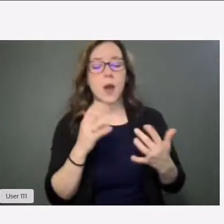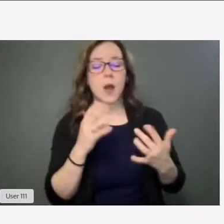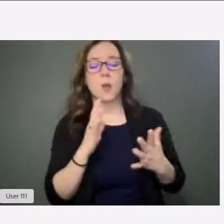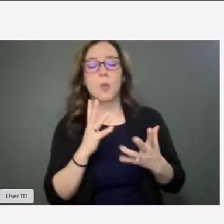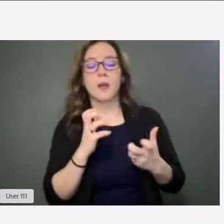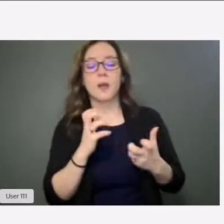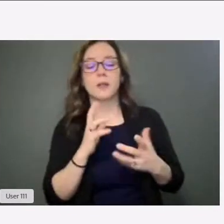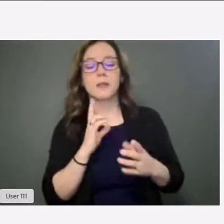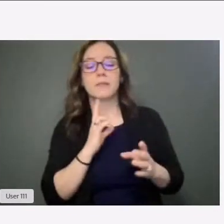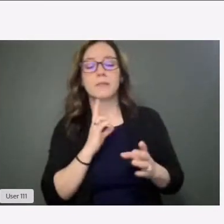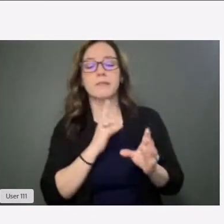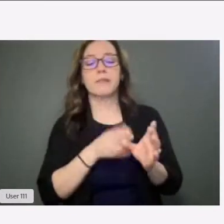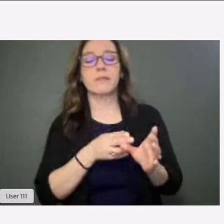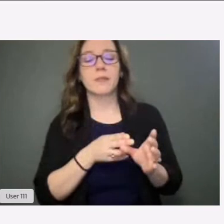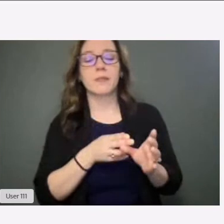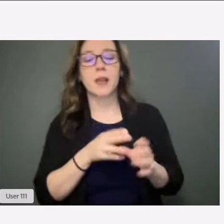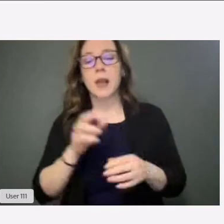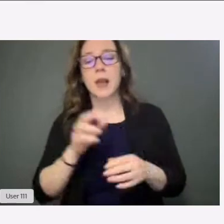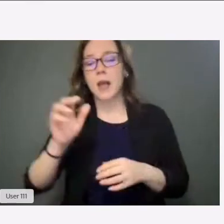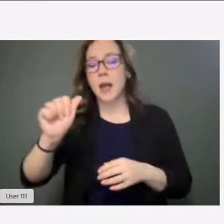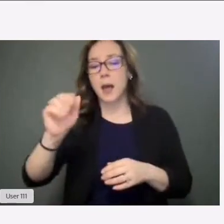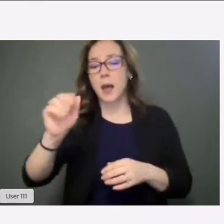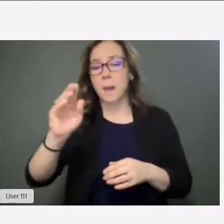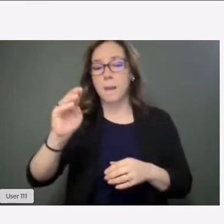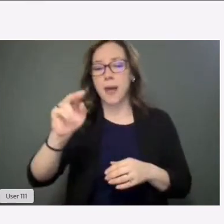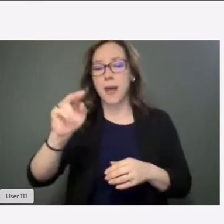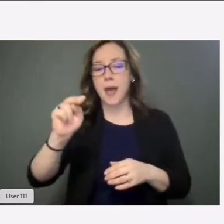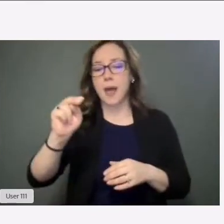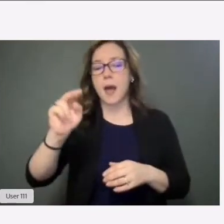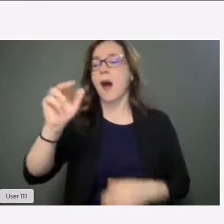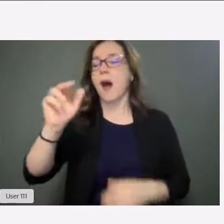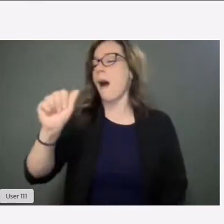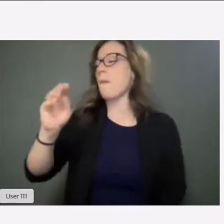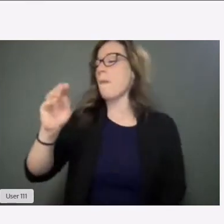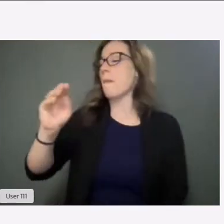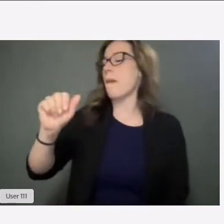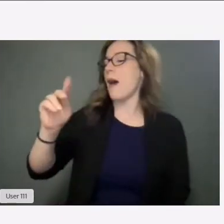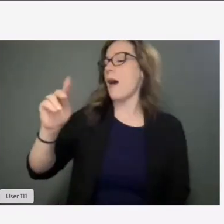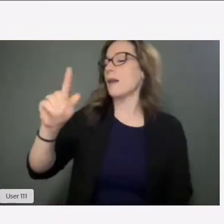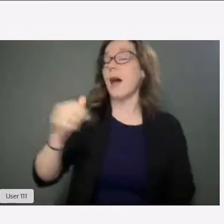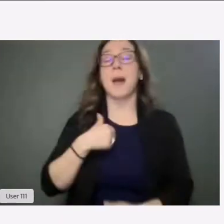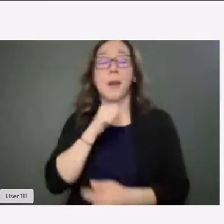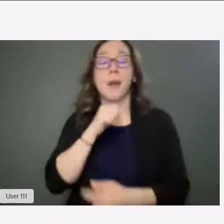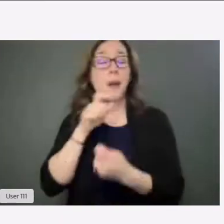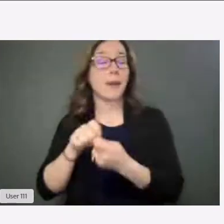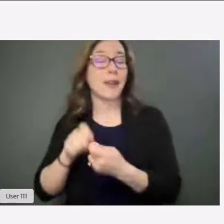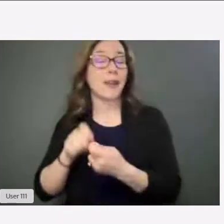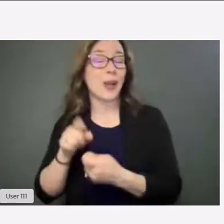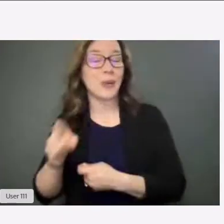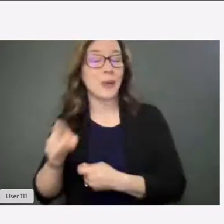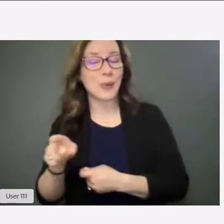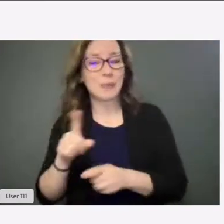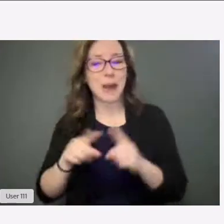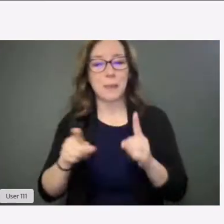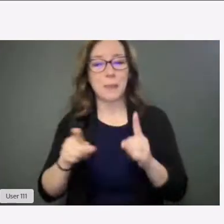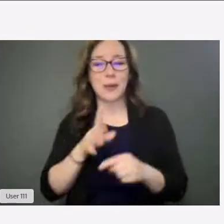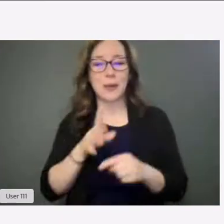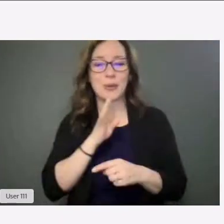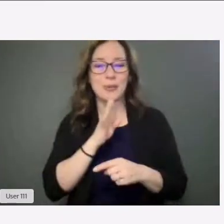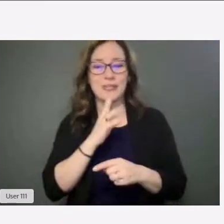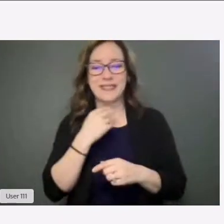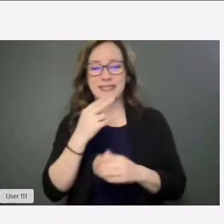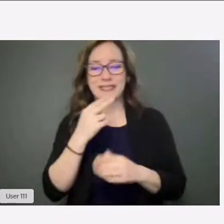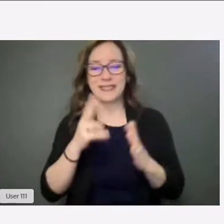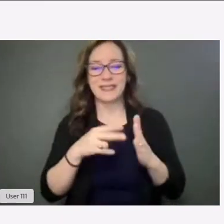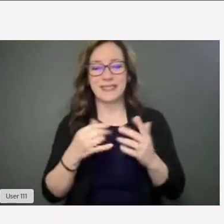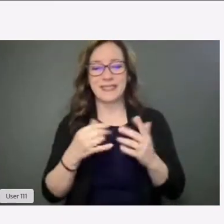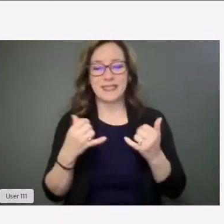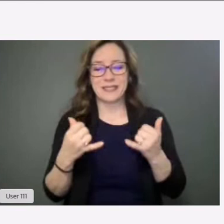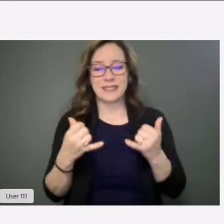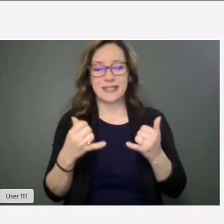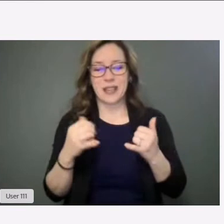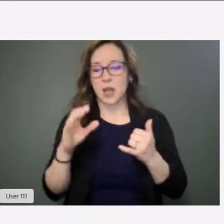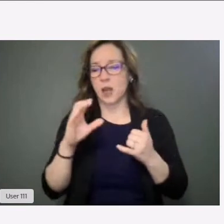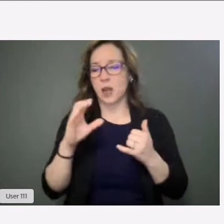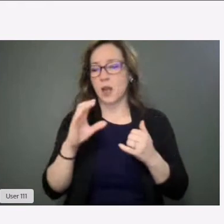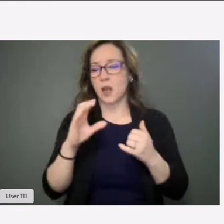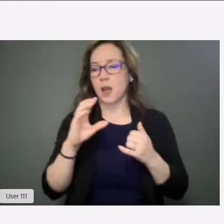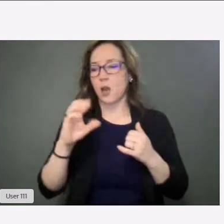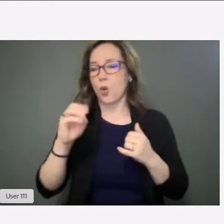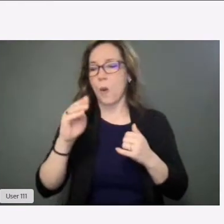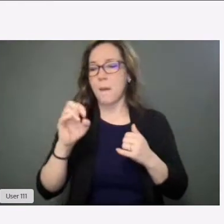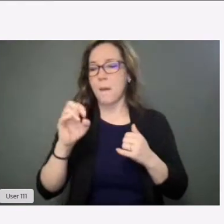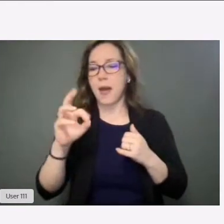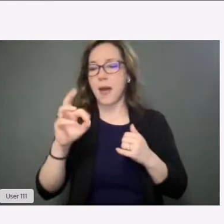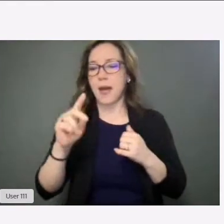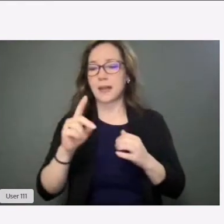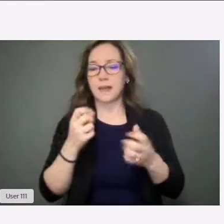from Amanda Avard. Ms. Avard, I promise I'm not picking on you, but I'm gonna read this one out loud. Are incident command vehicles eligible under